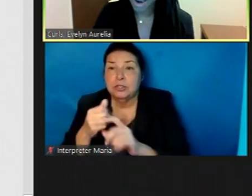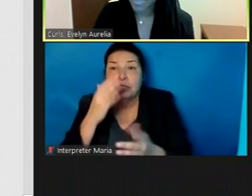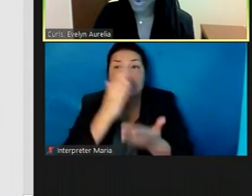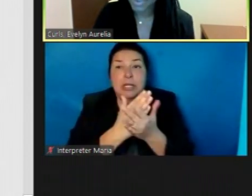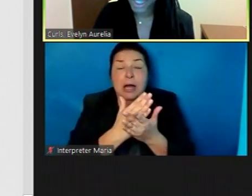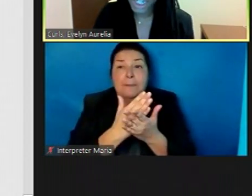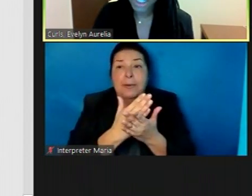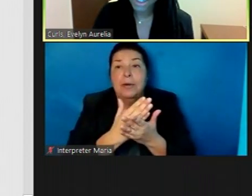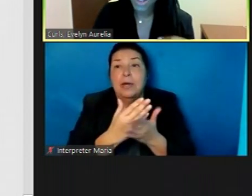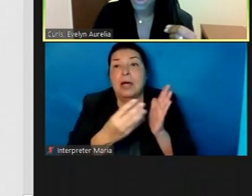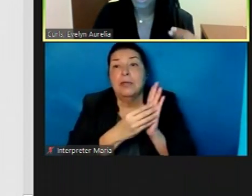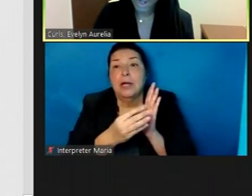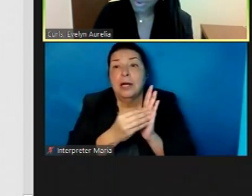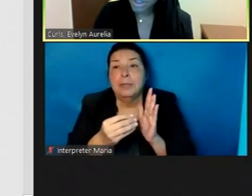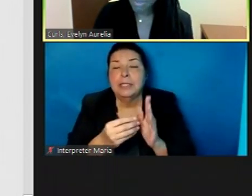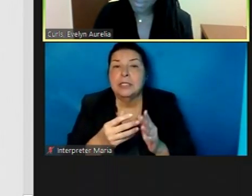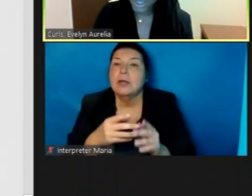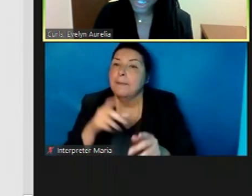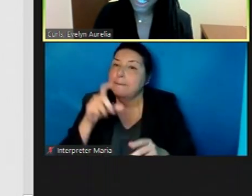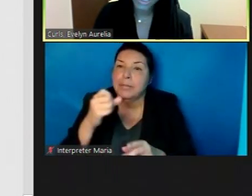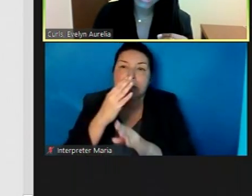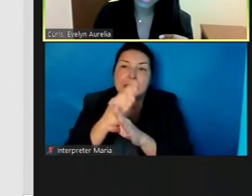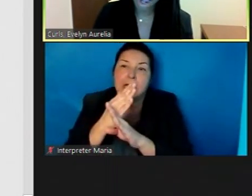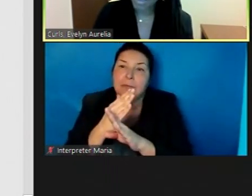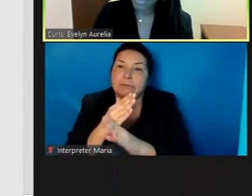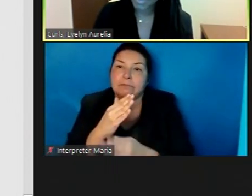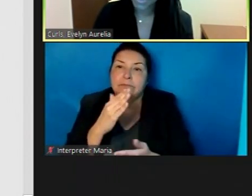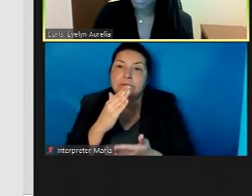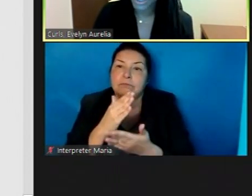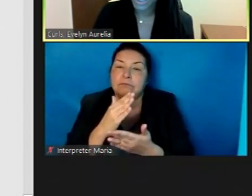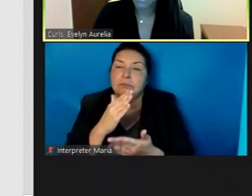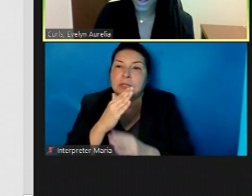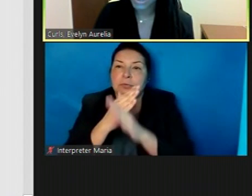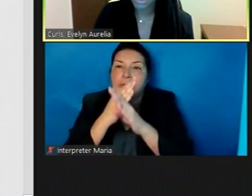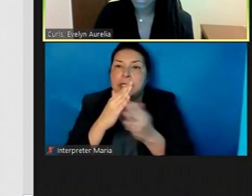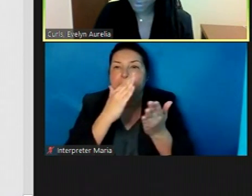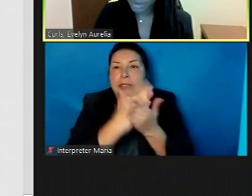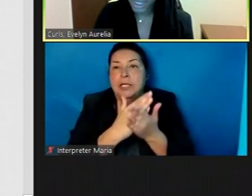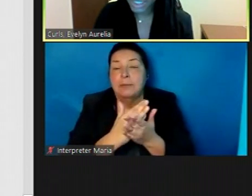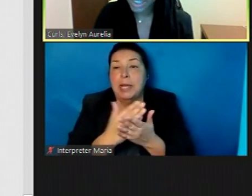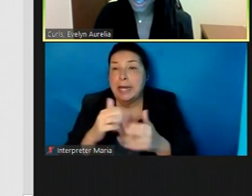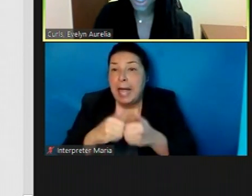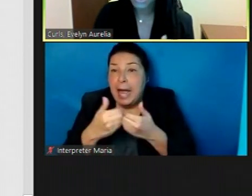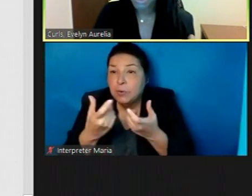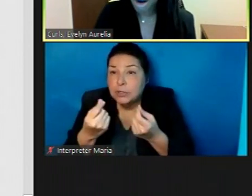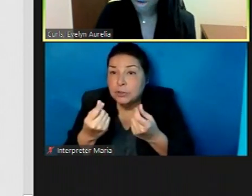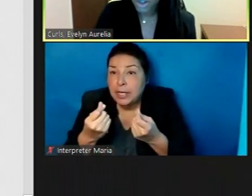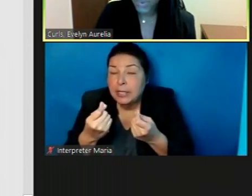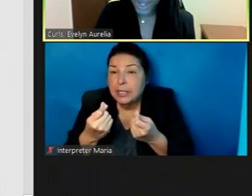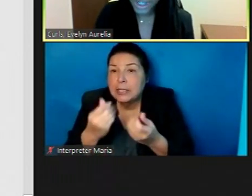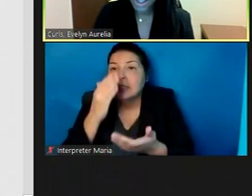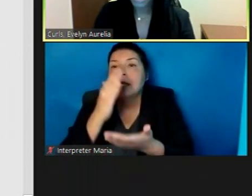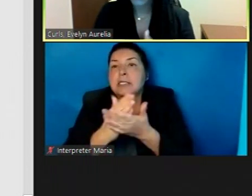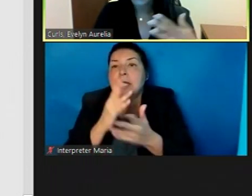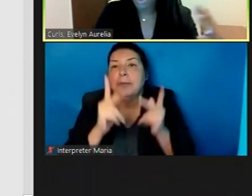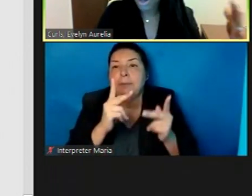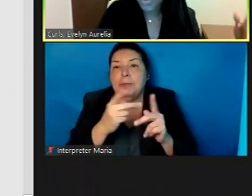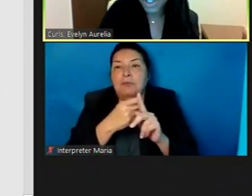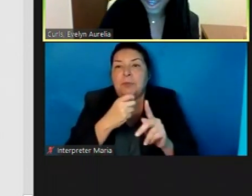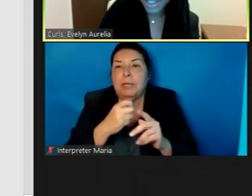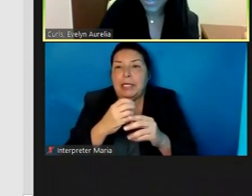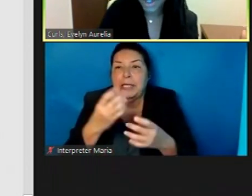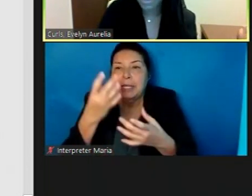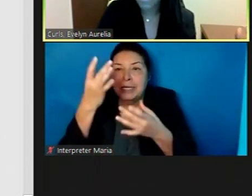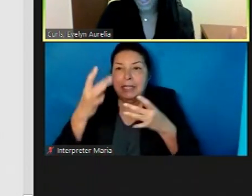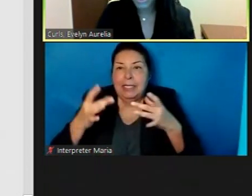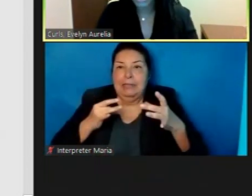to stop the replication. And the way we stop replication is stopping people from getting infected in the first place. The longer you wait, the longer the